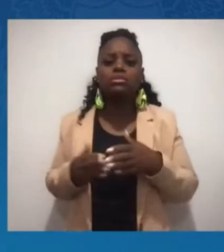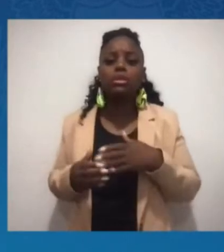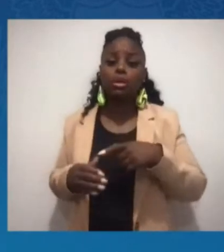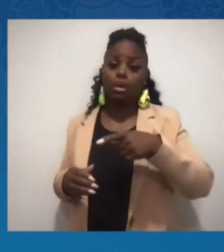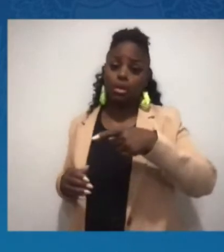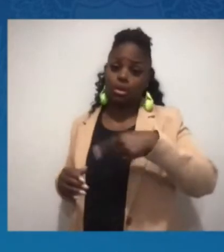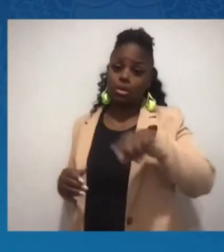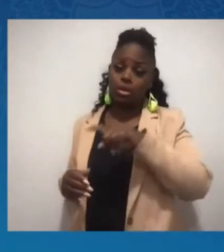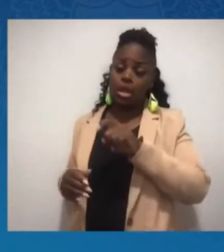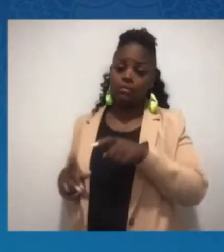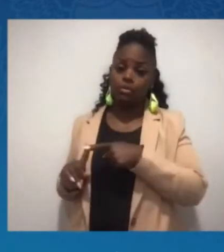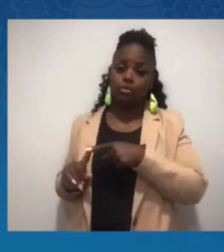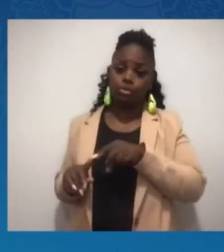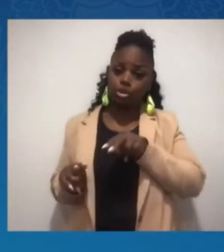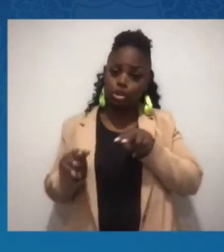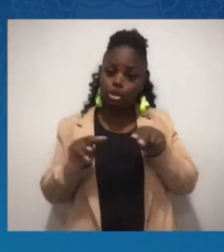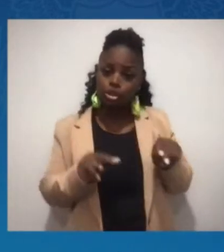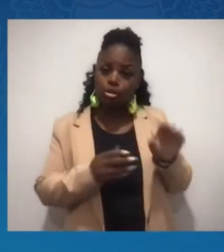to.